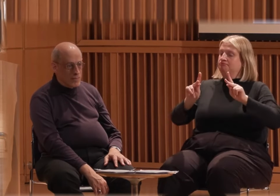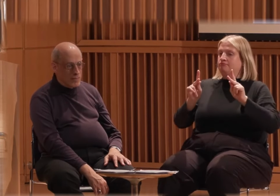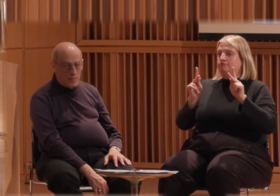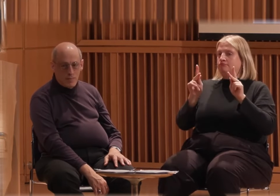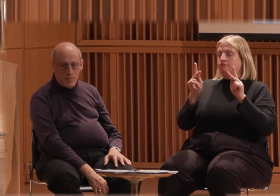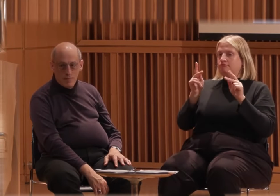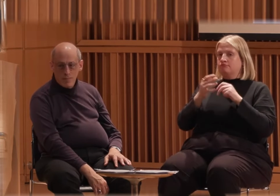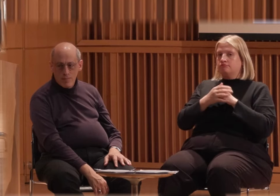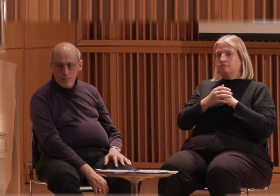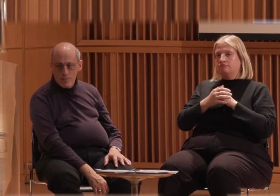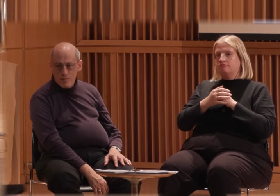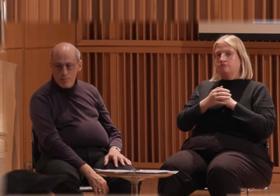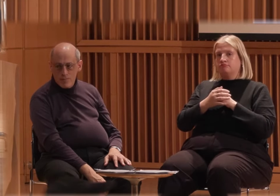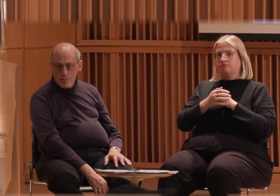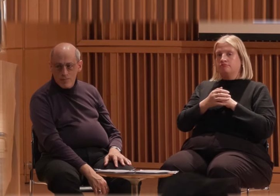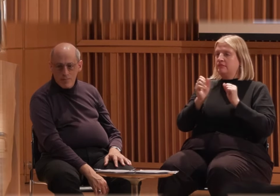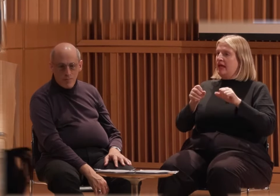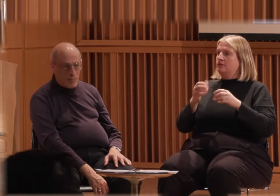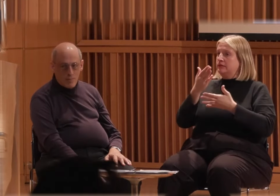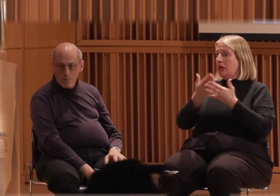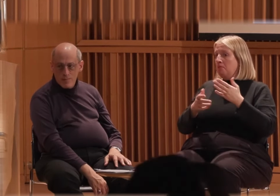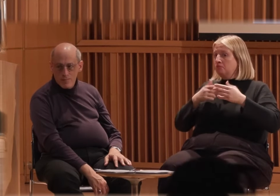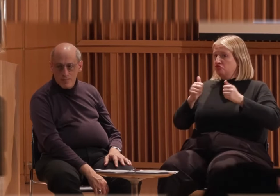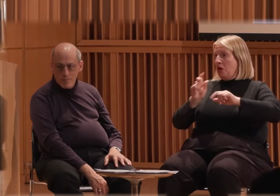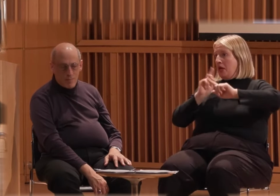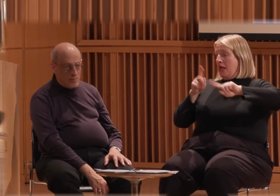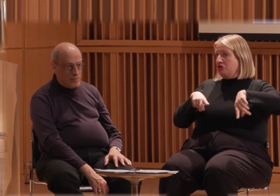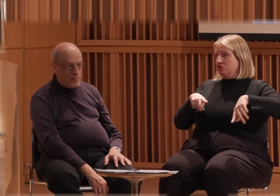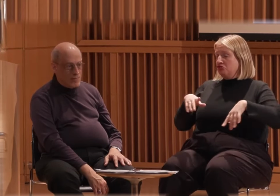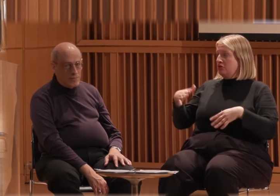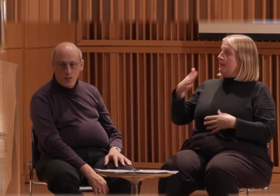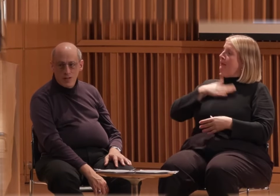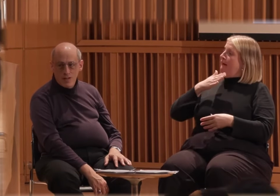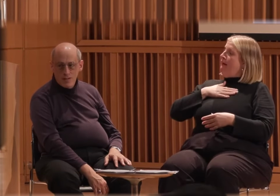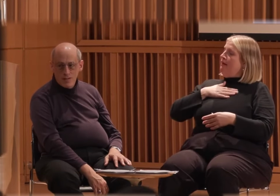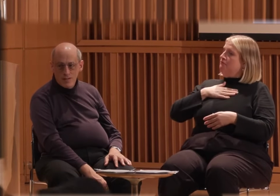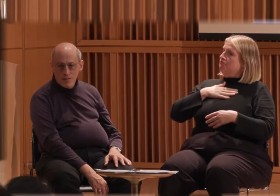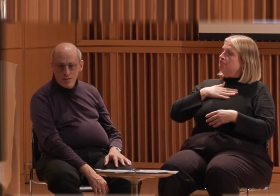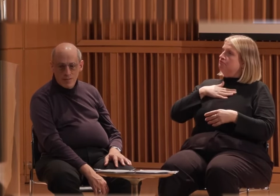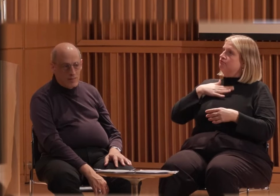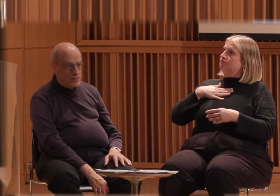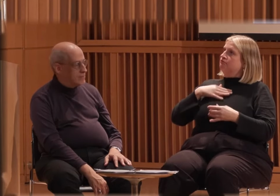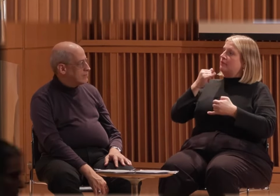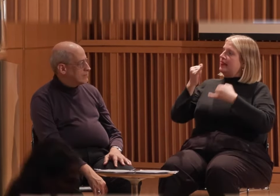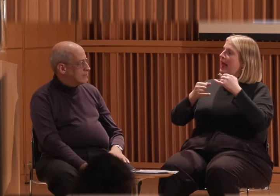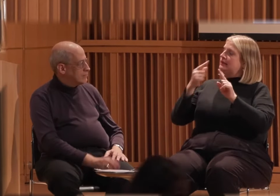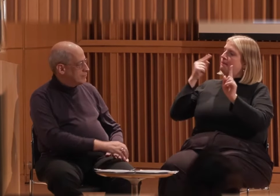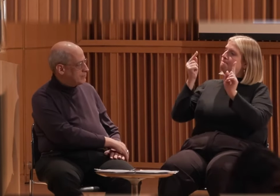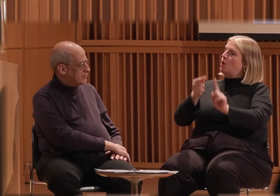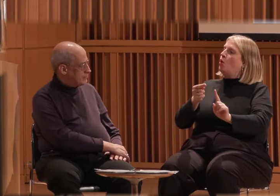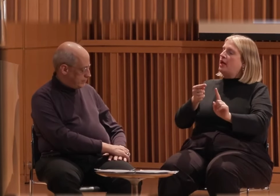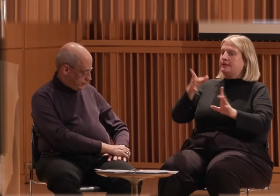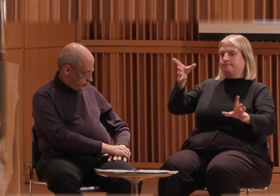minutes, answer at least some of them. I guess my last point, maybe